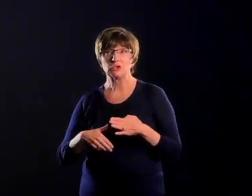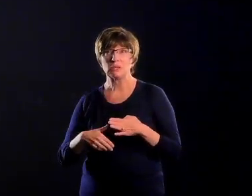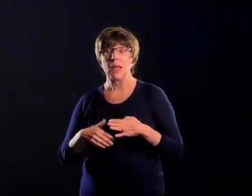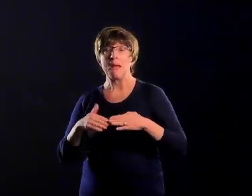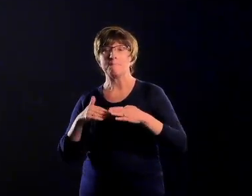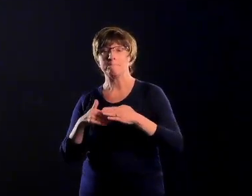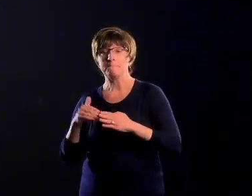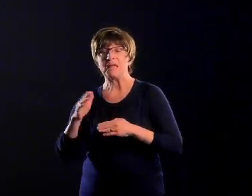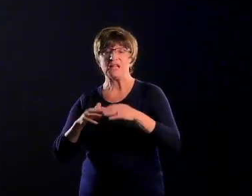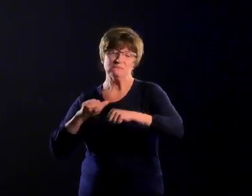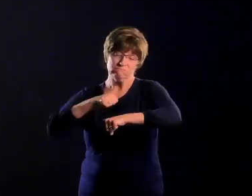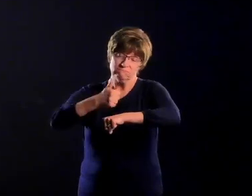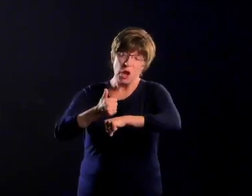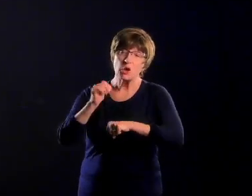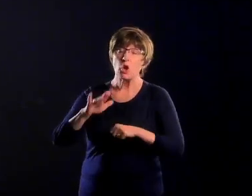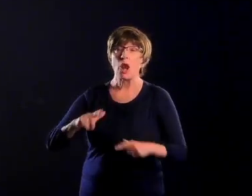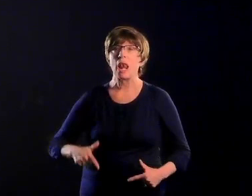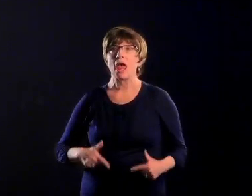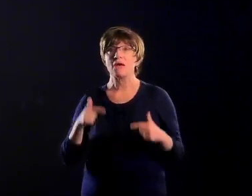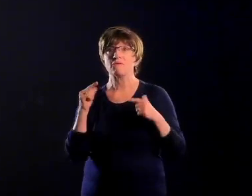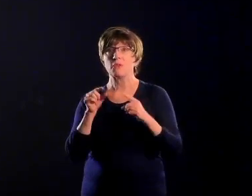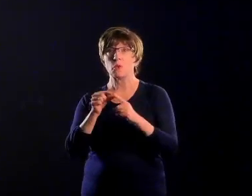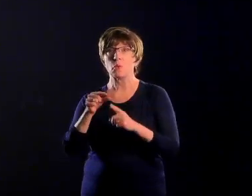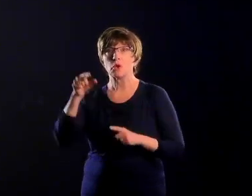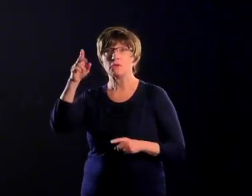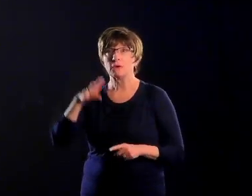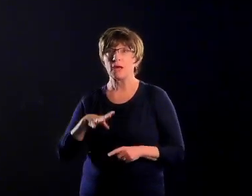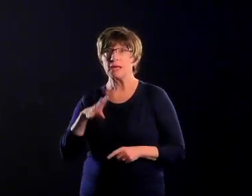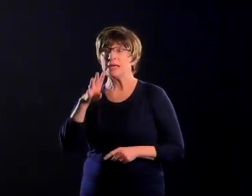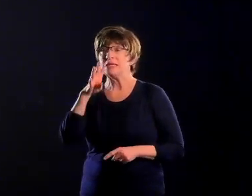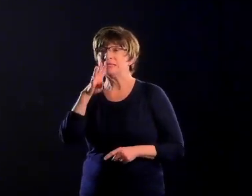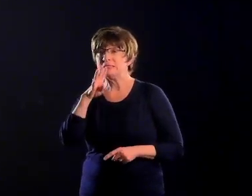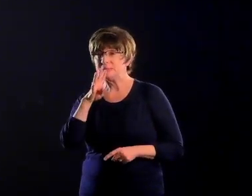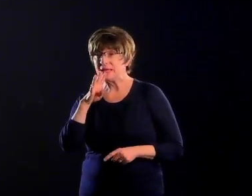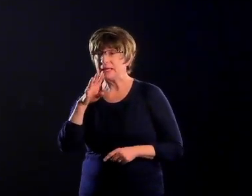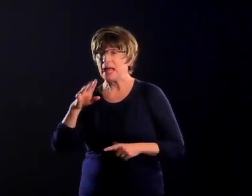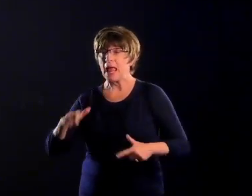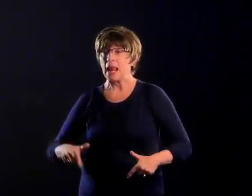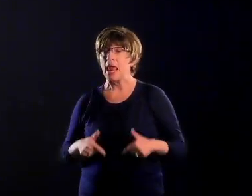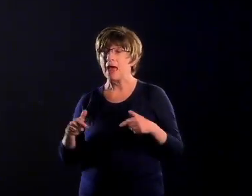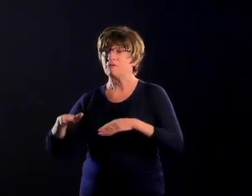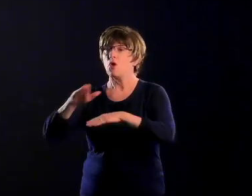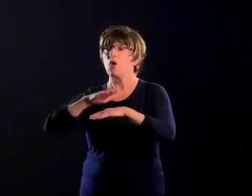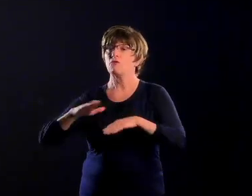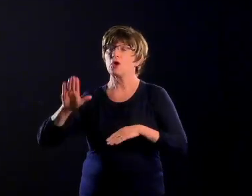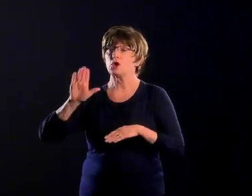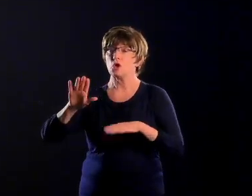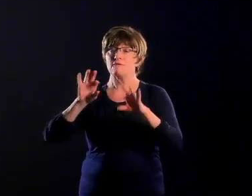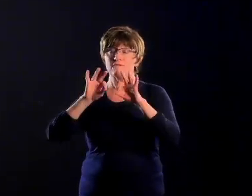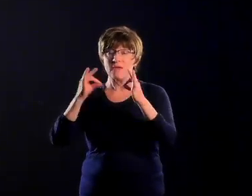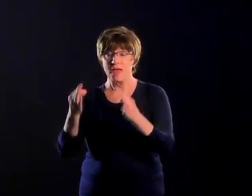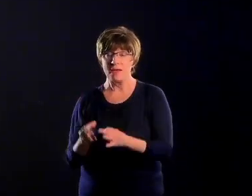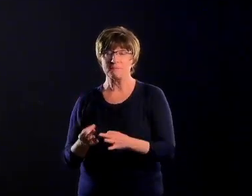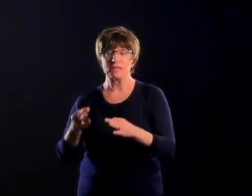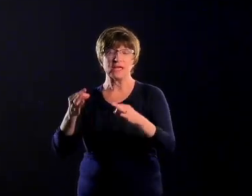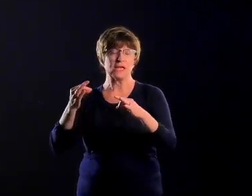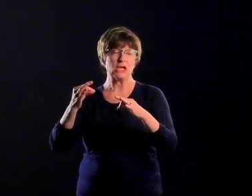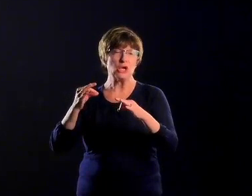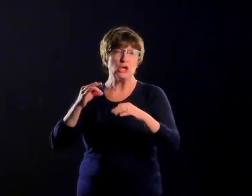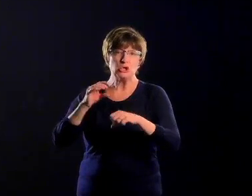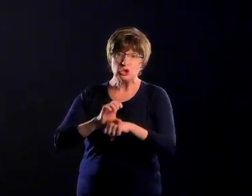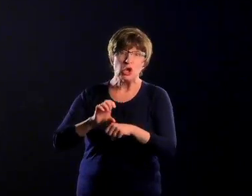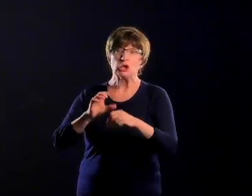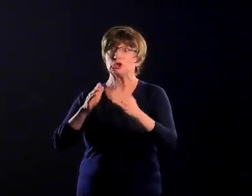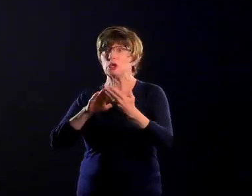Word of God and speak life over your family, over our church, over our community, over